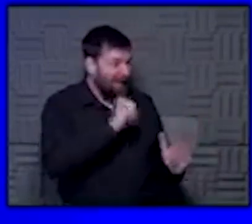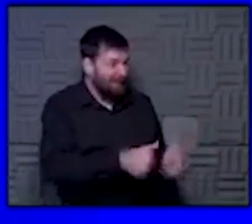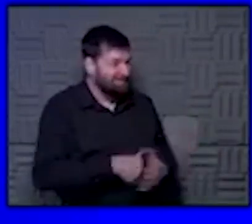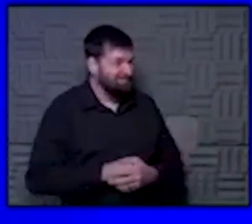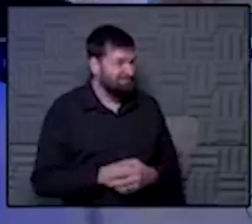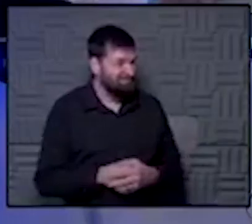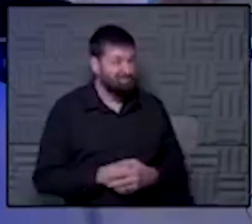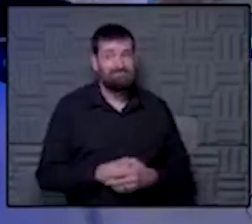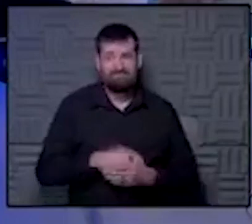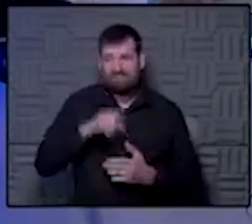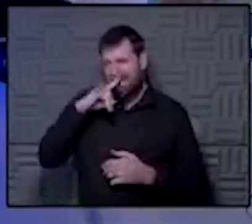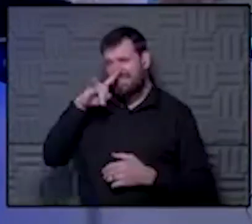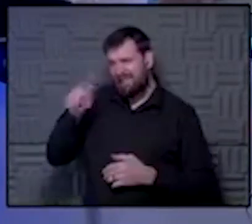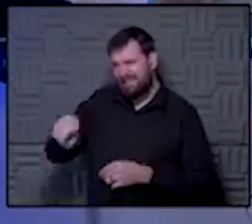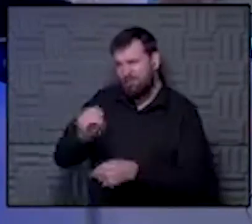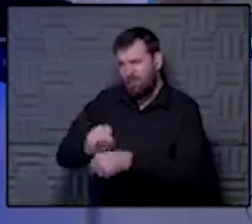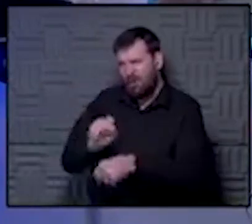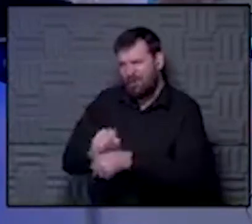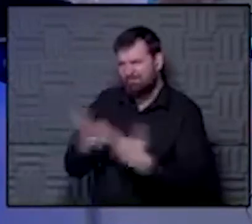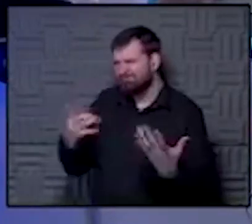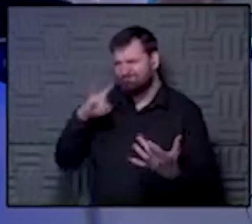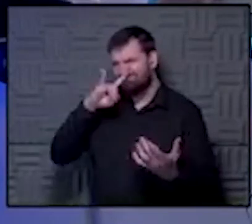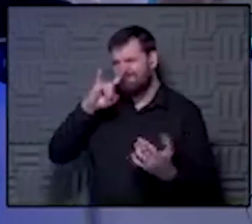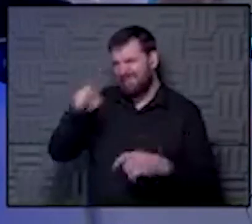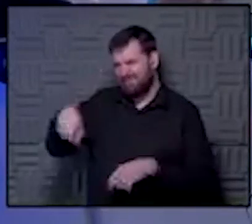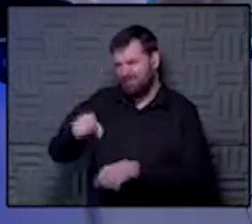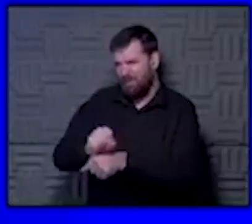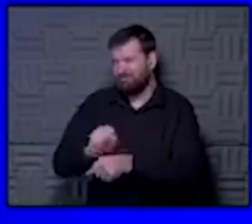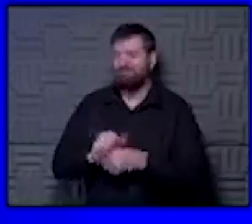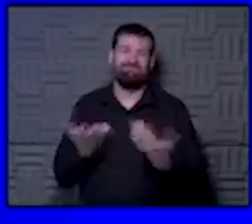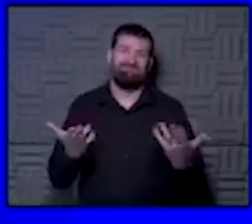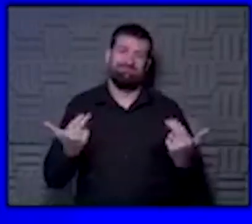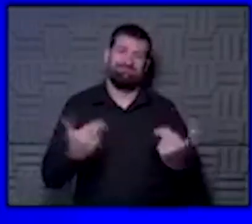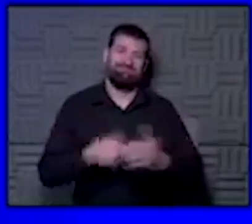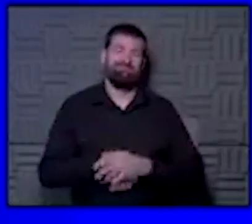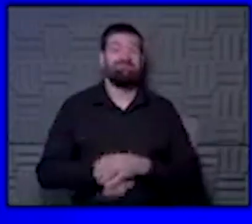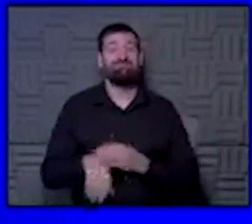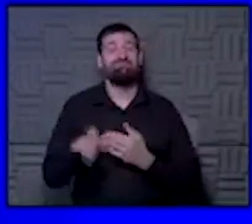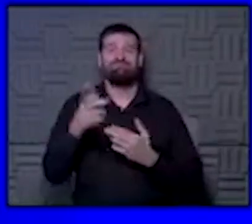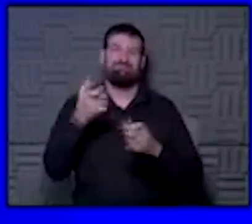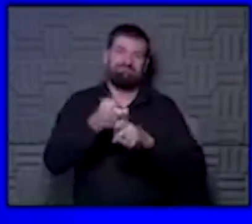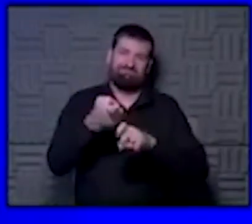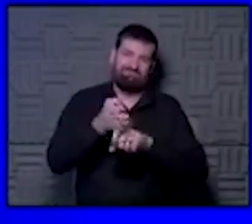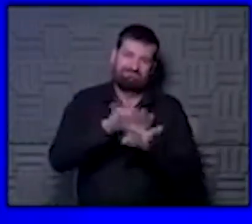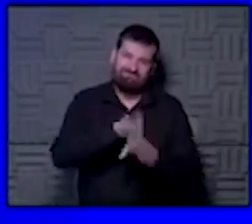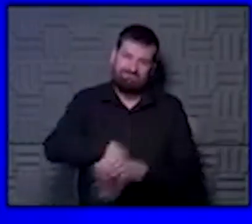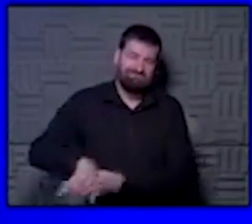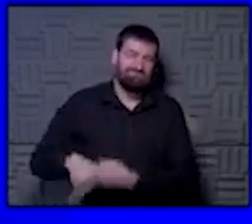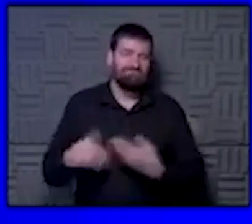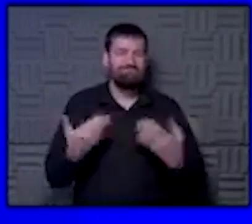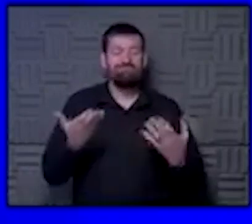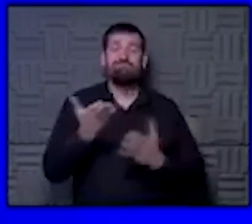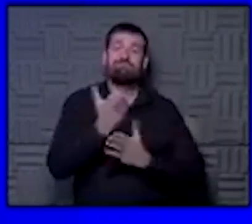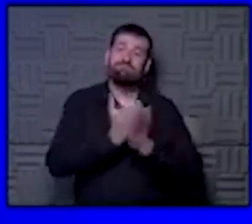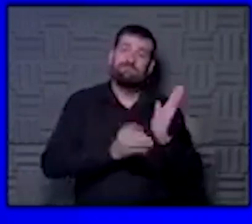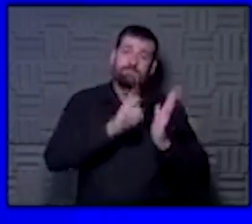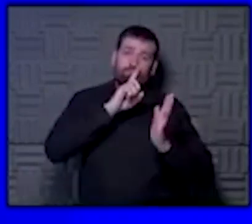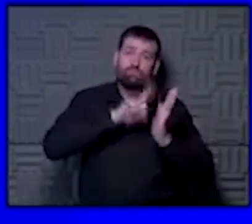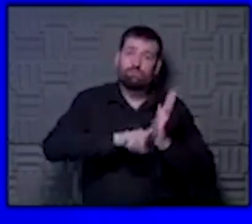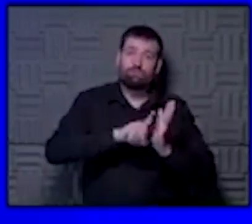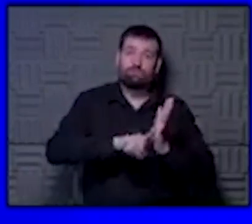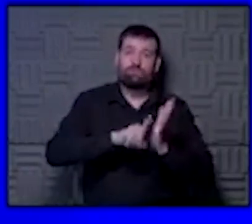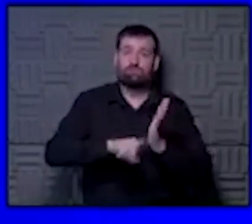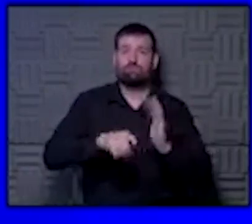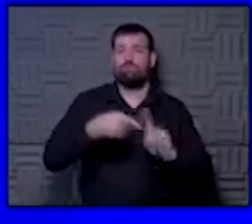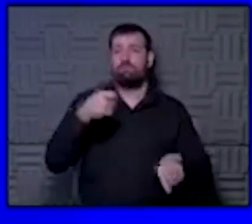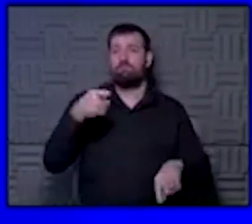I mean, kids got to work though. Kids got to work. No, all joking aside, I think there's some more research out